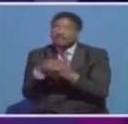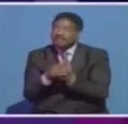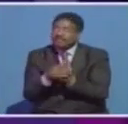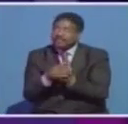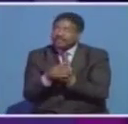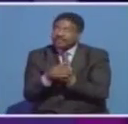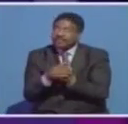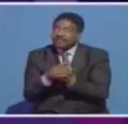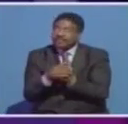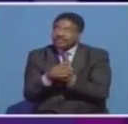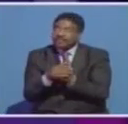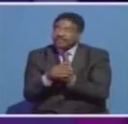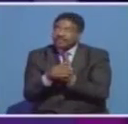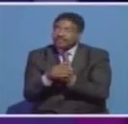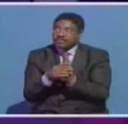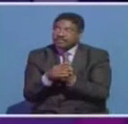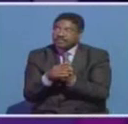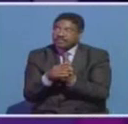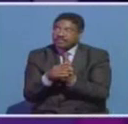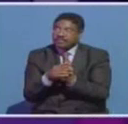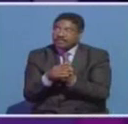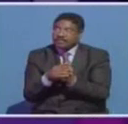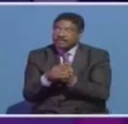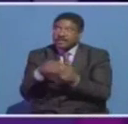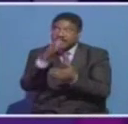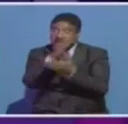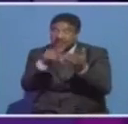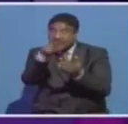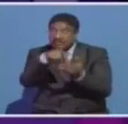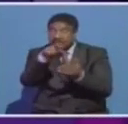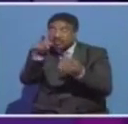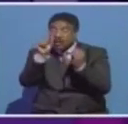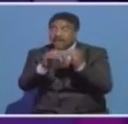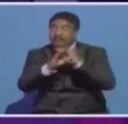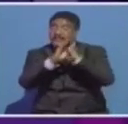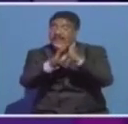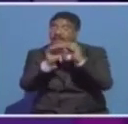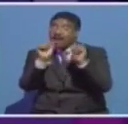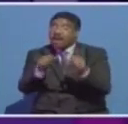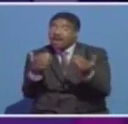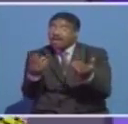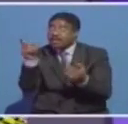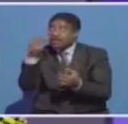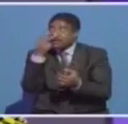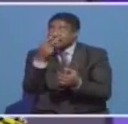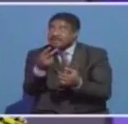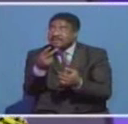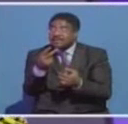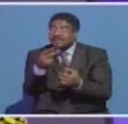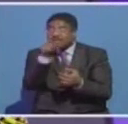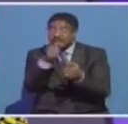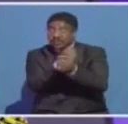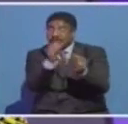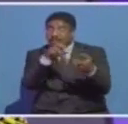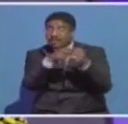about relief and districts that some of them are perennial receivers of relief food, do we see a situation where they've become dependent on government?